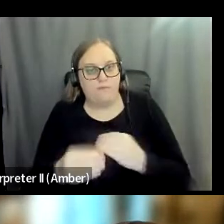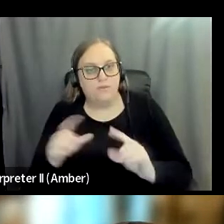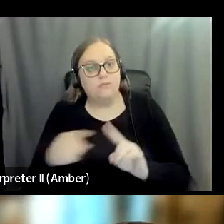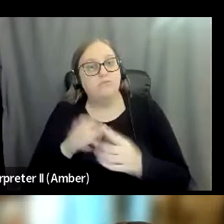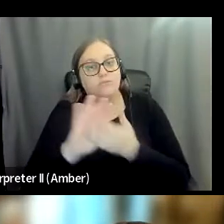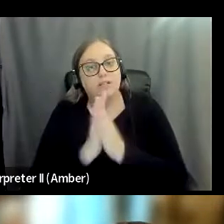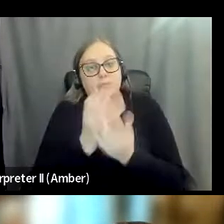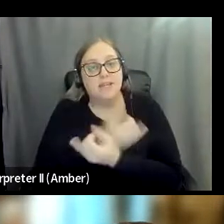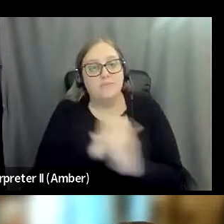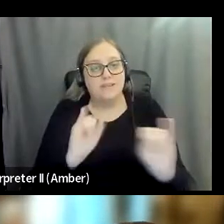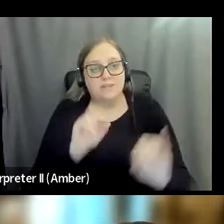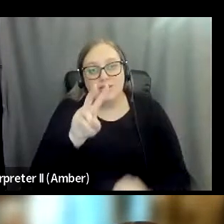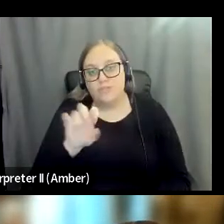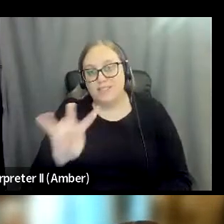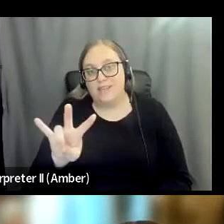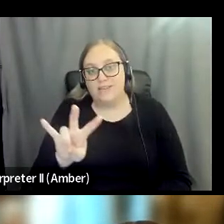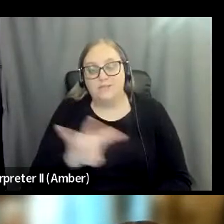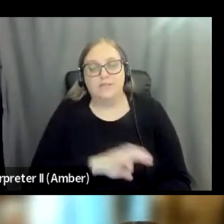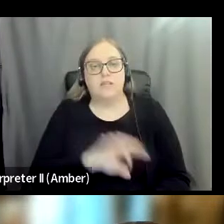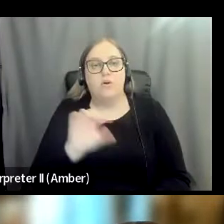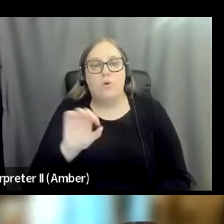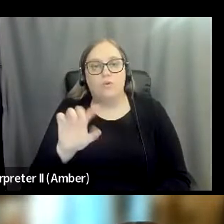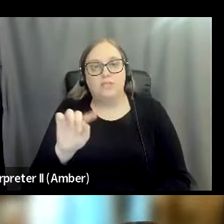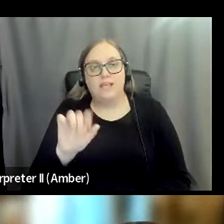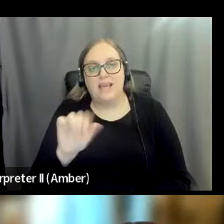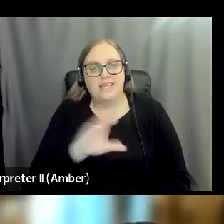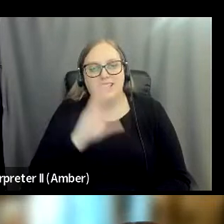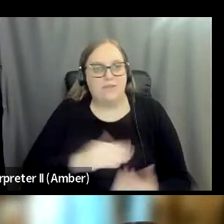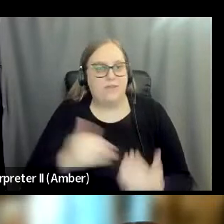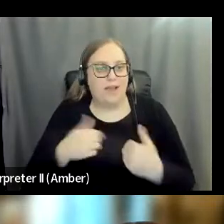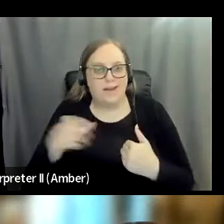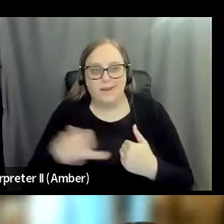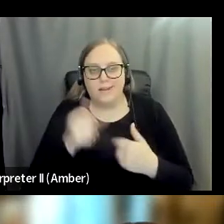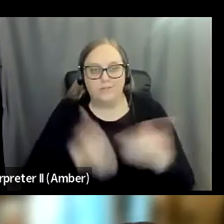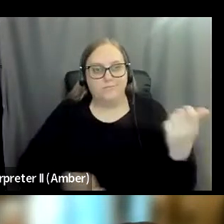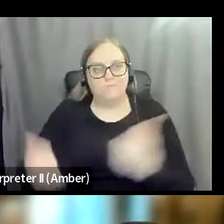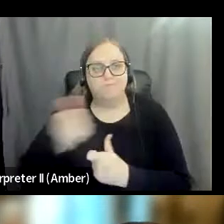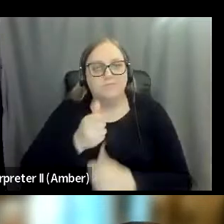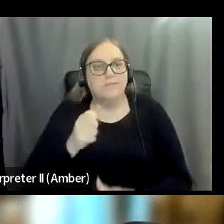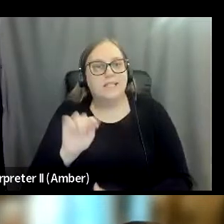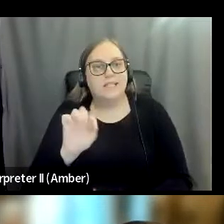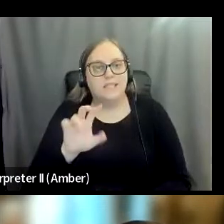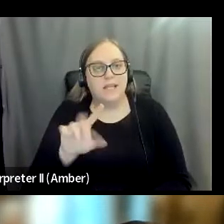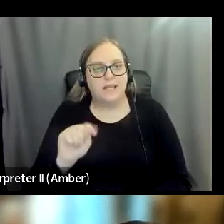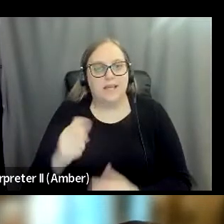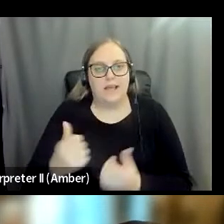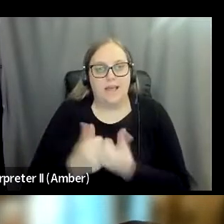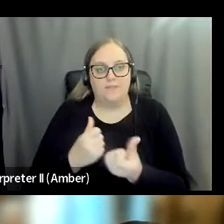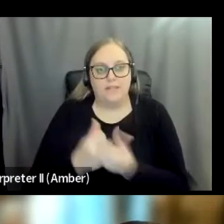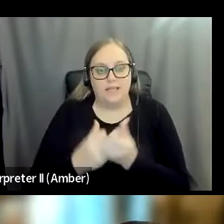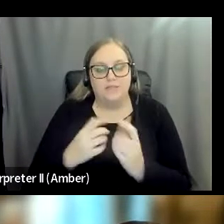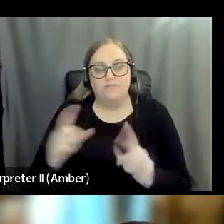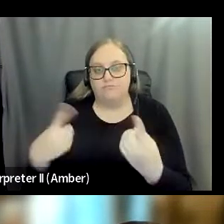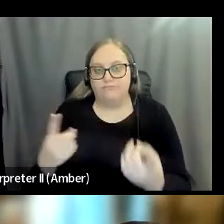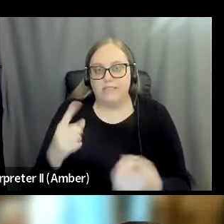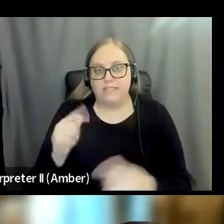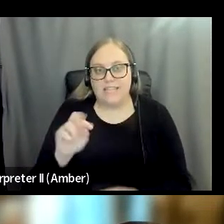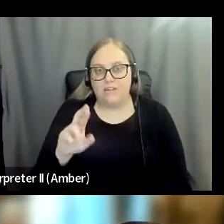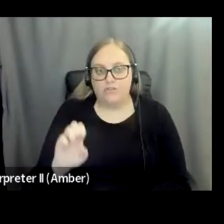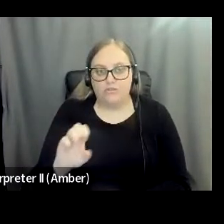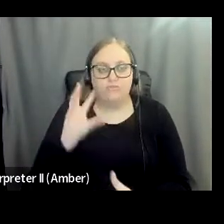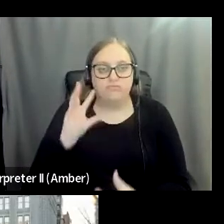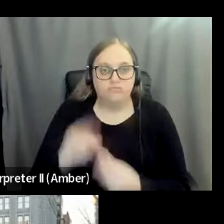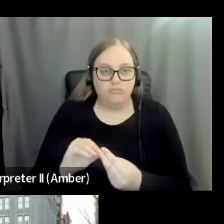independent in 2007, and OTA has never had another chief tenant advocate. Throughout her tenure, OTA has only